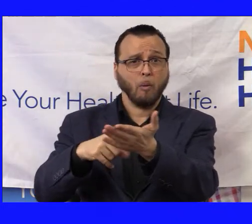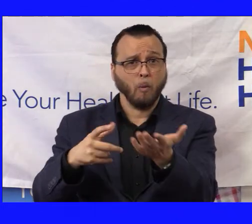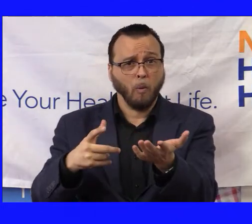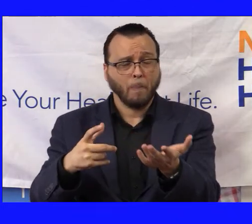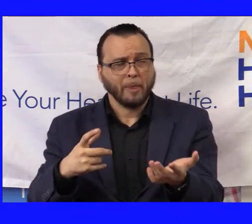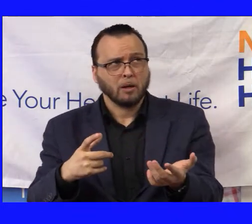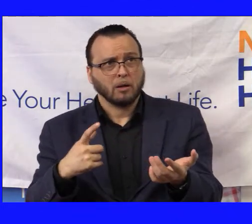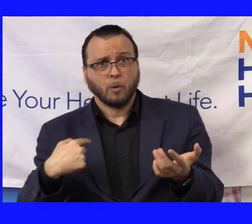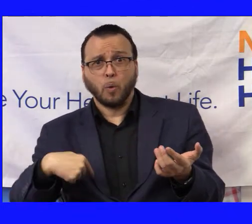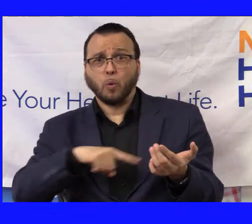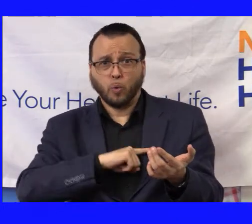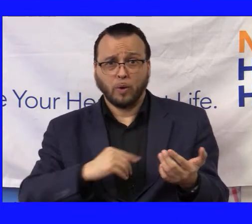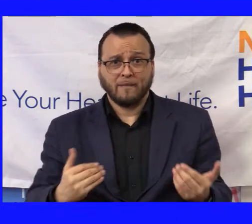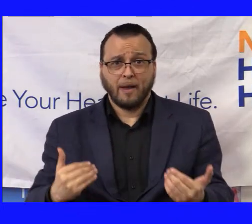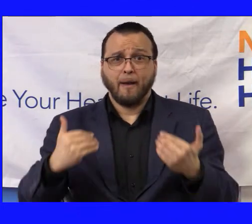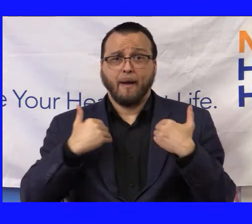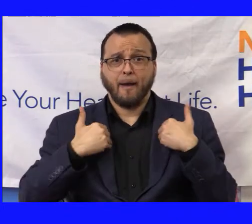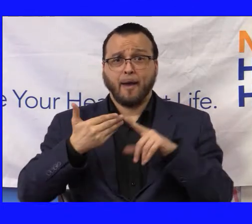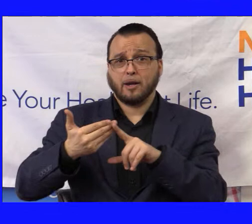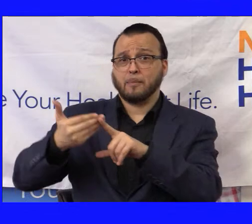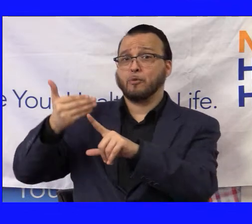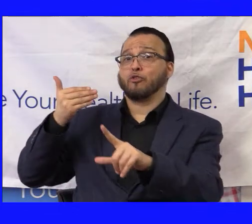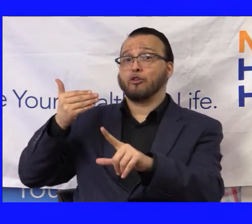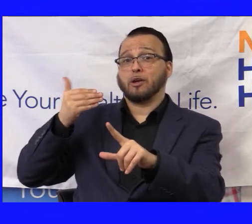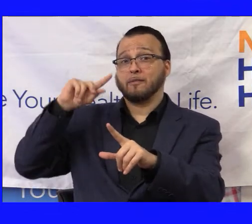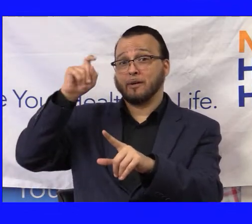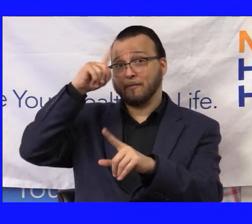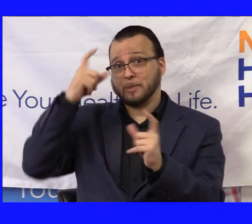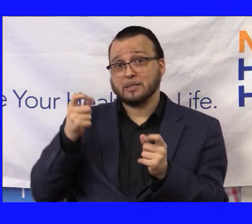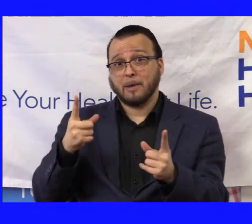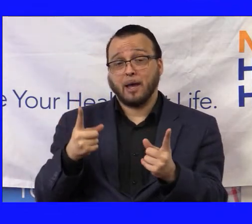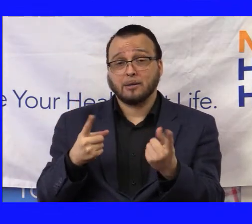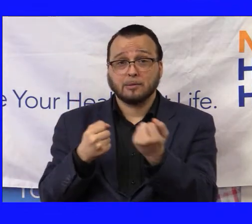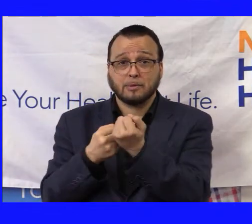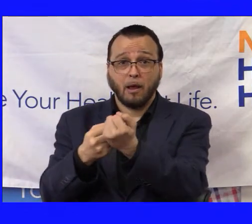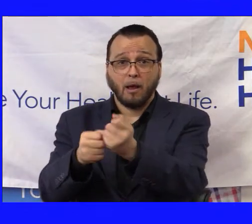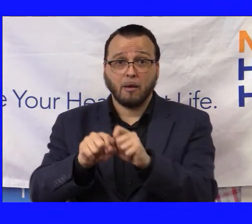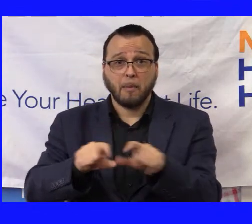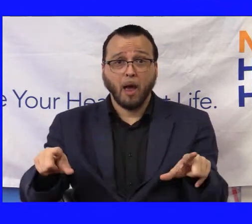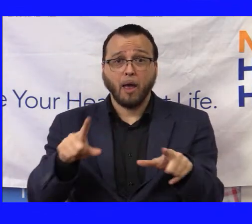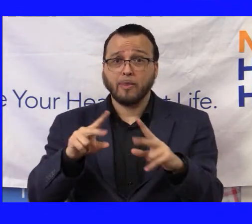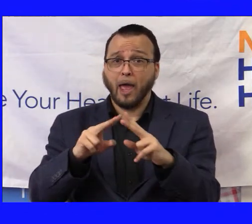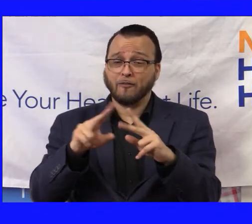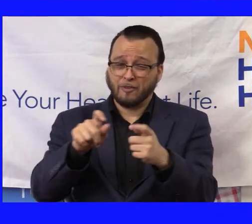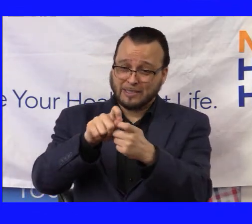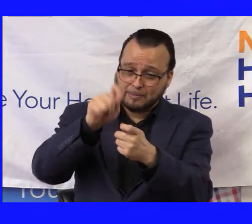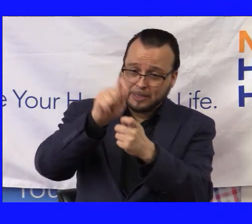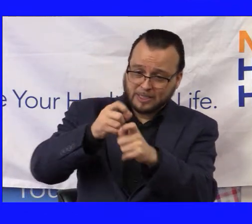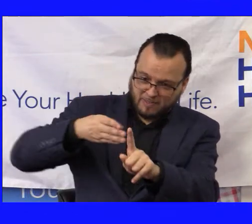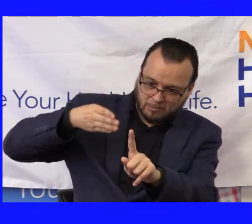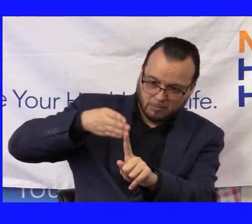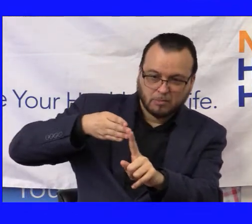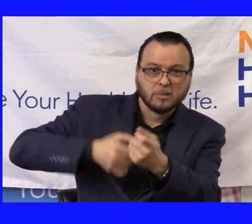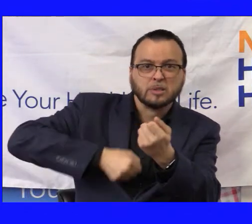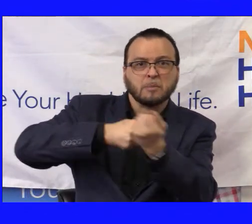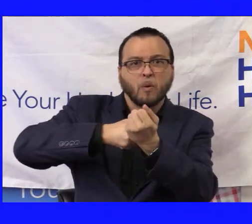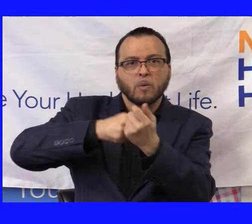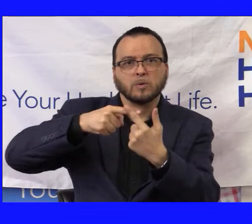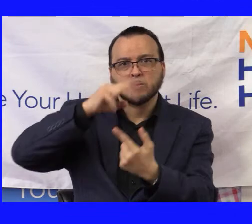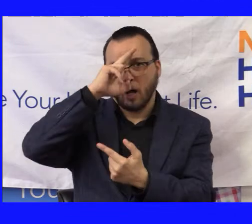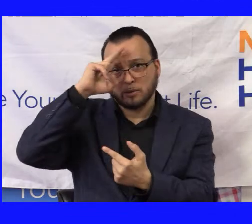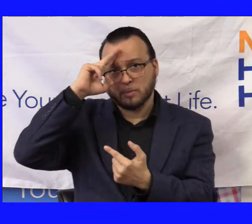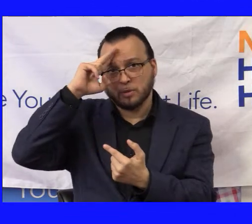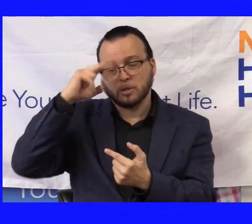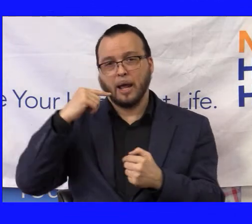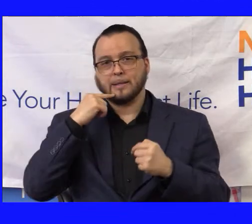we have had previous packages that were specifically supportive of hospitals. I think that this one,